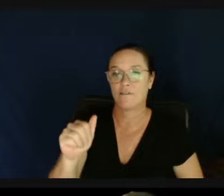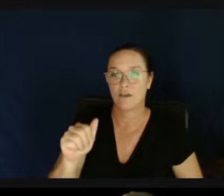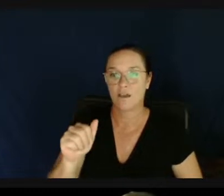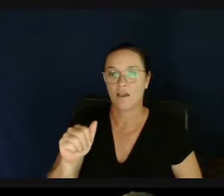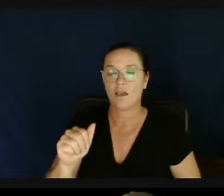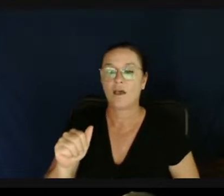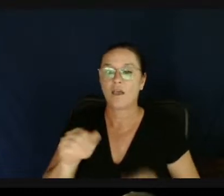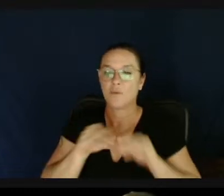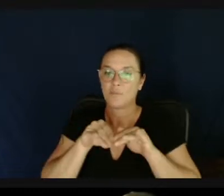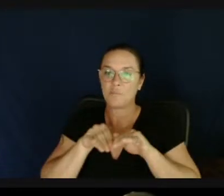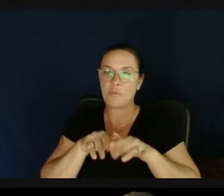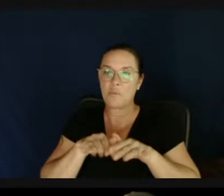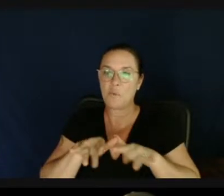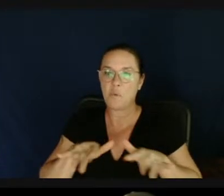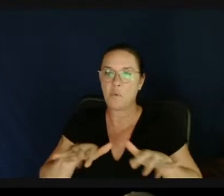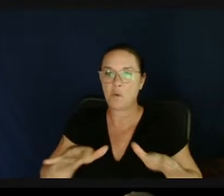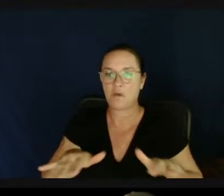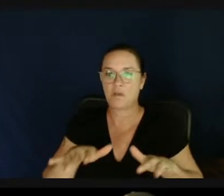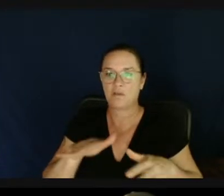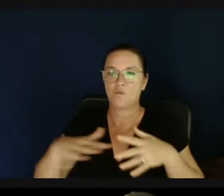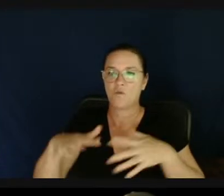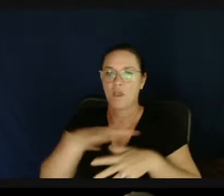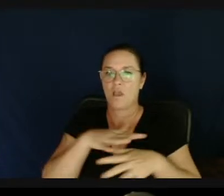deluged the area around the vent and cone